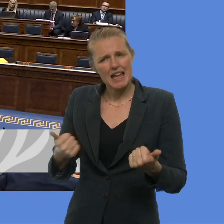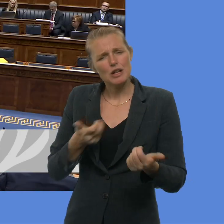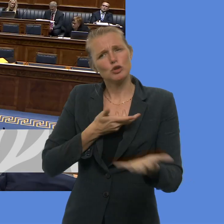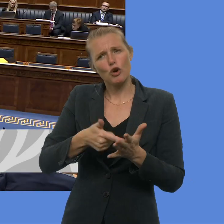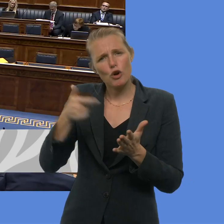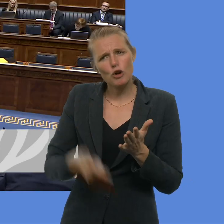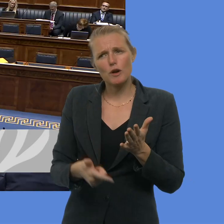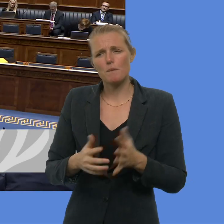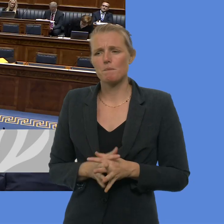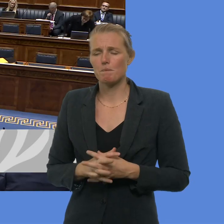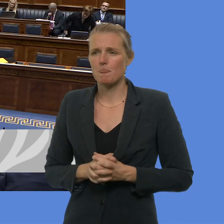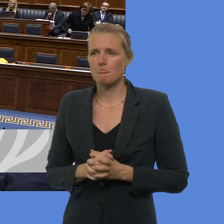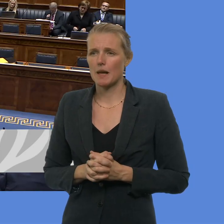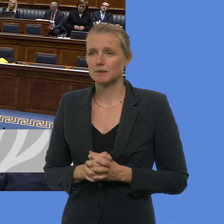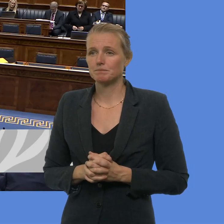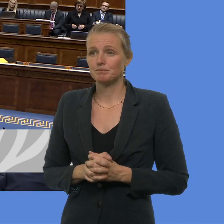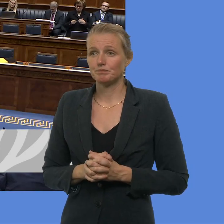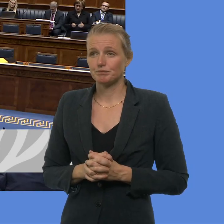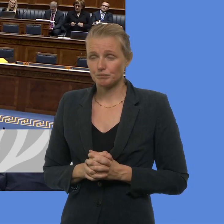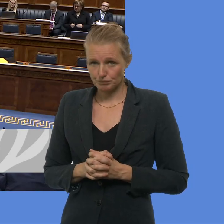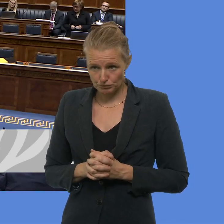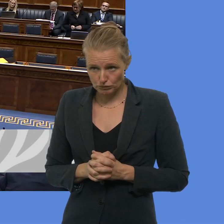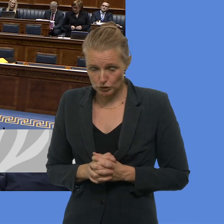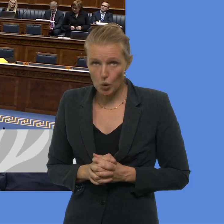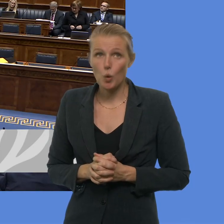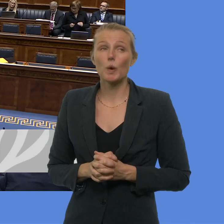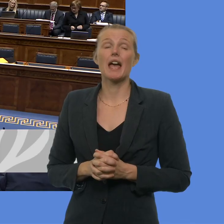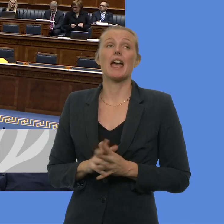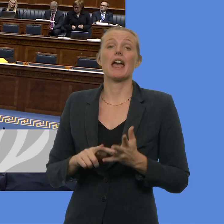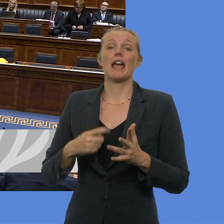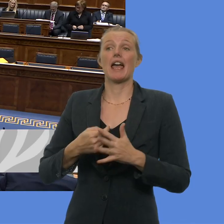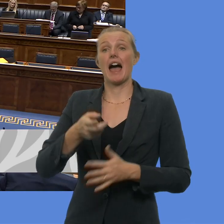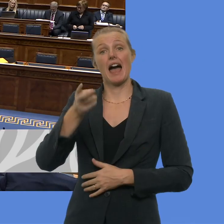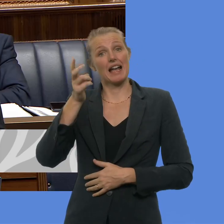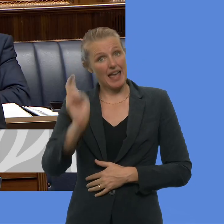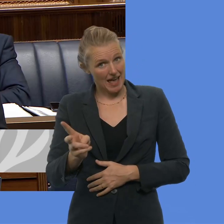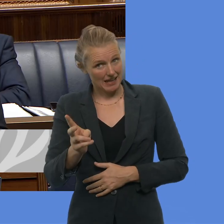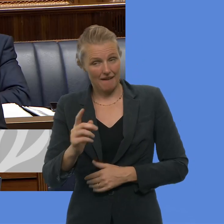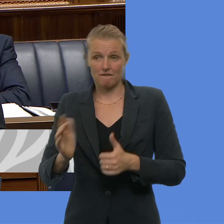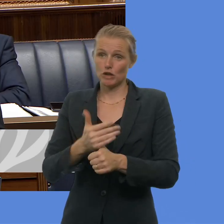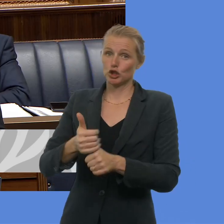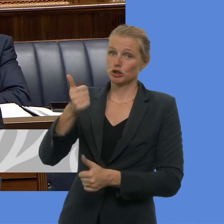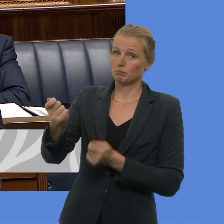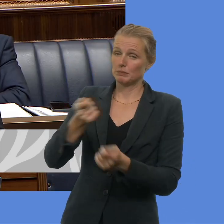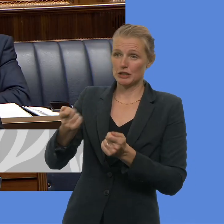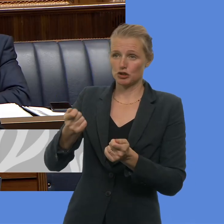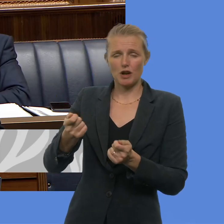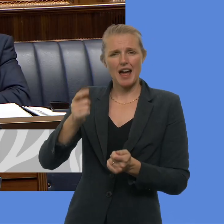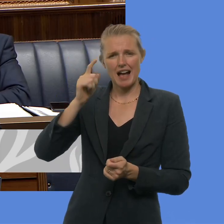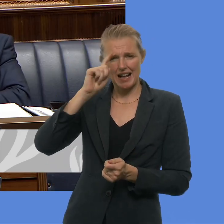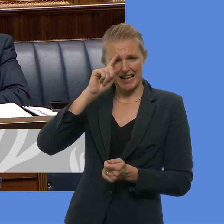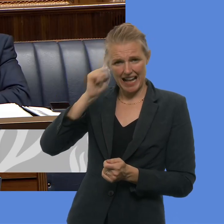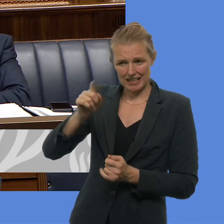Dodds. Mr. Speaker, so once again, the First Minister cannot condemn